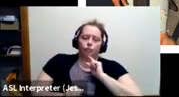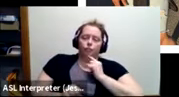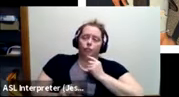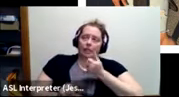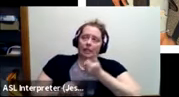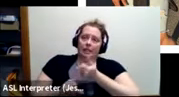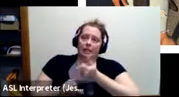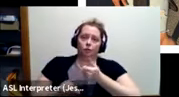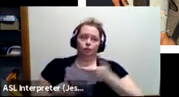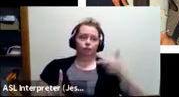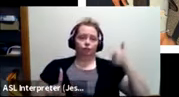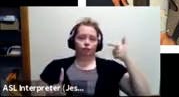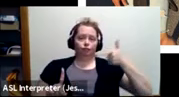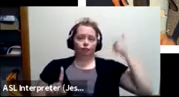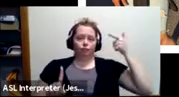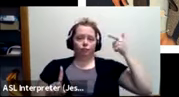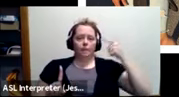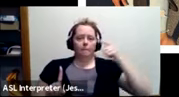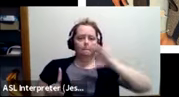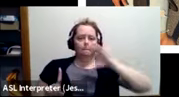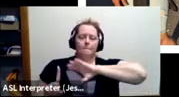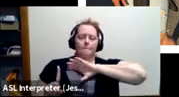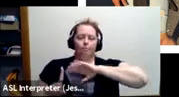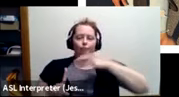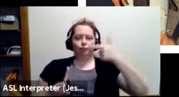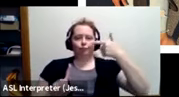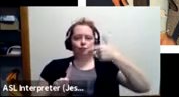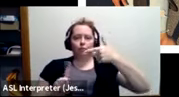in Tallahassee, and he was unarmed.